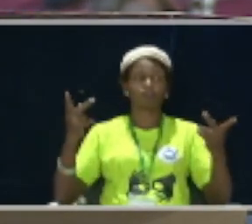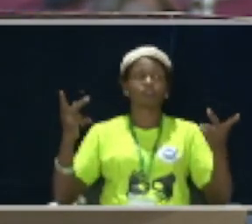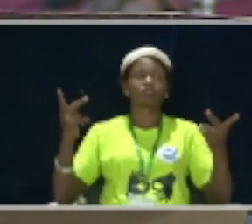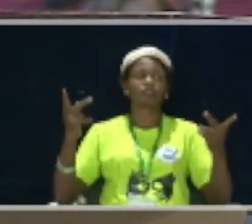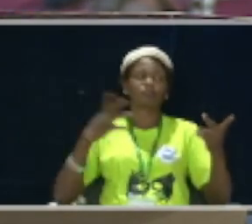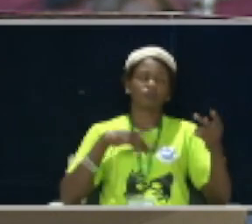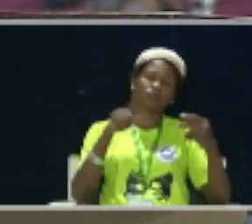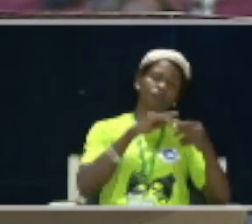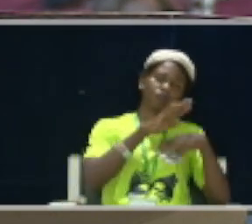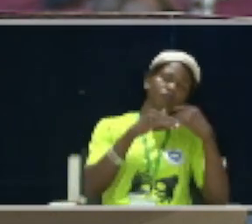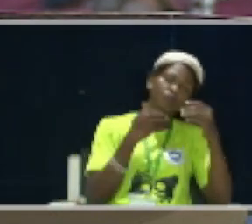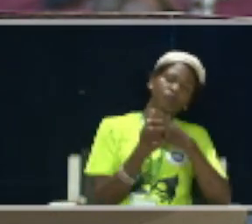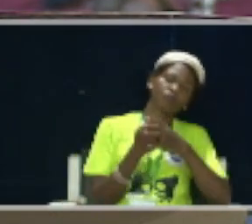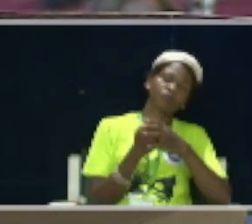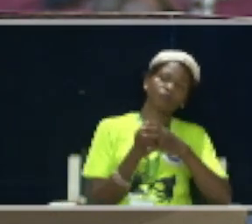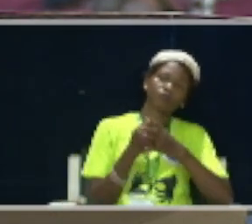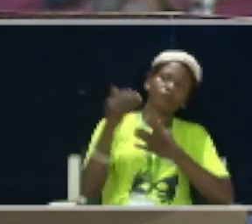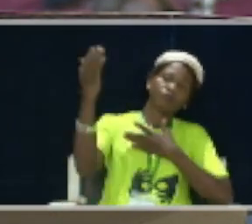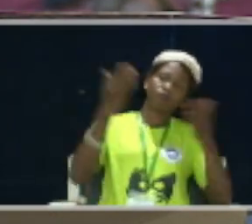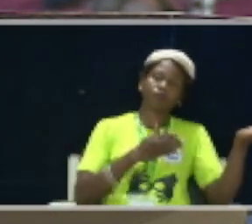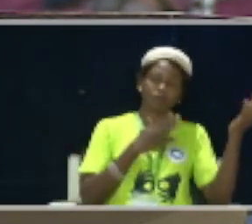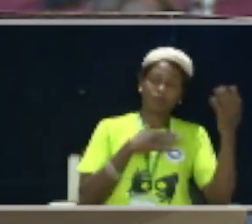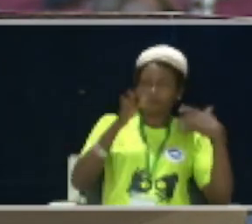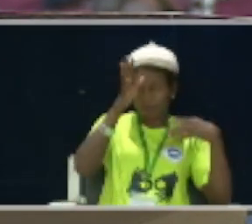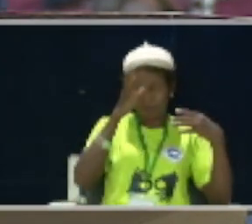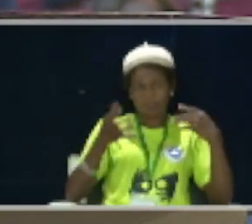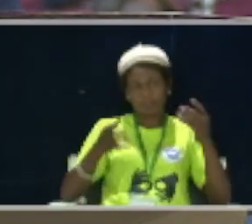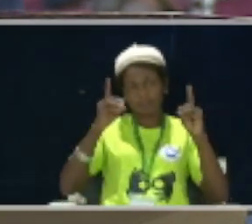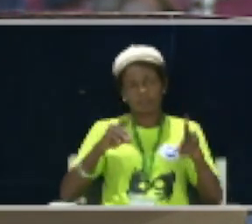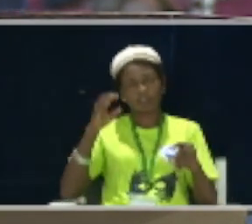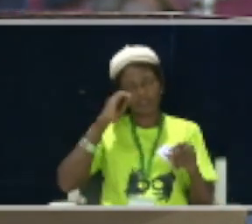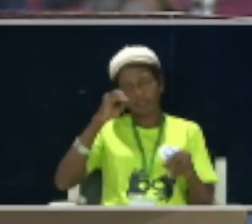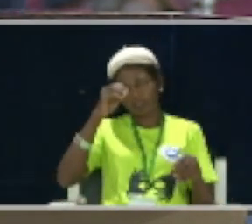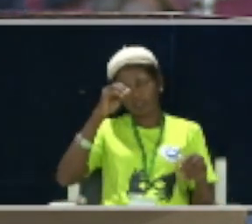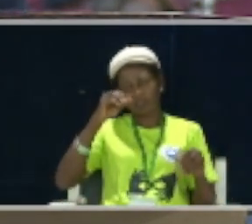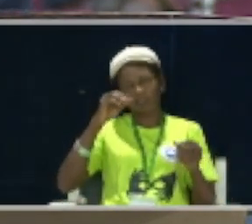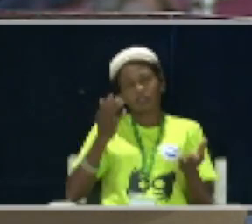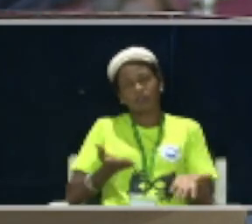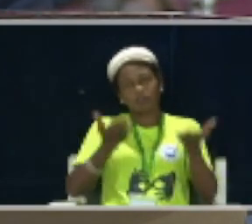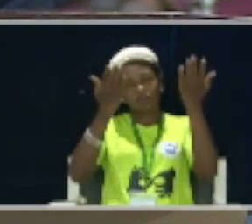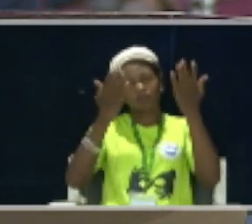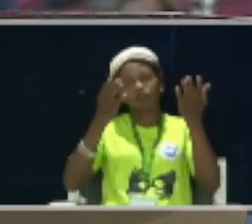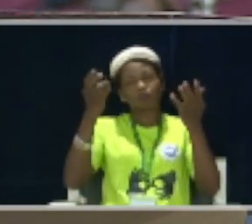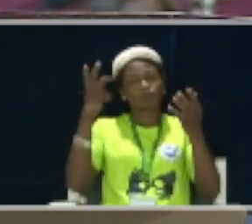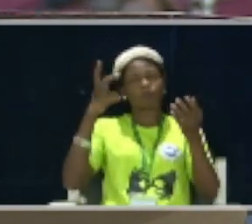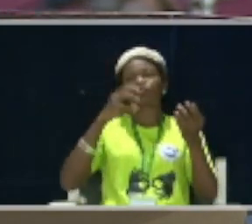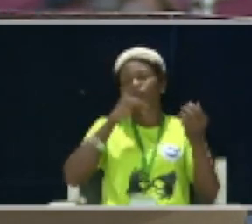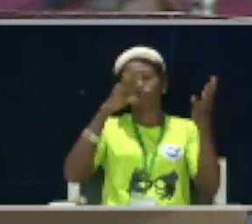and you shall hurry and bring my father down. His upliftment was unprecedented in the history of Egypt.